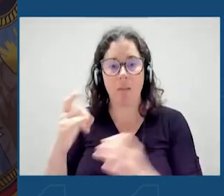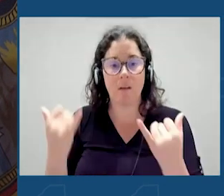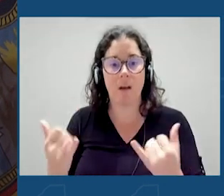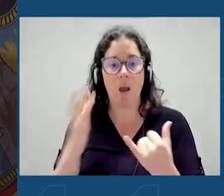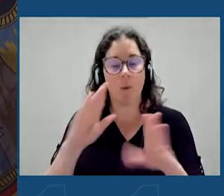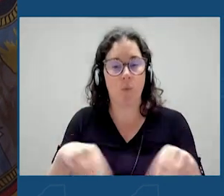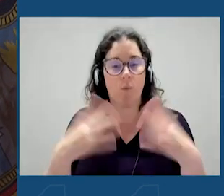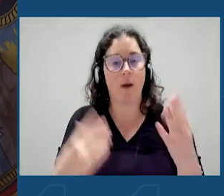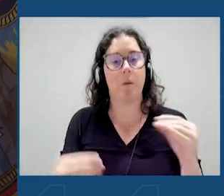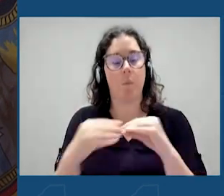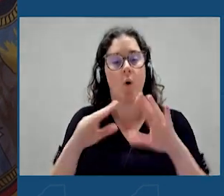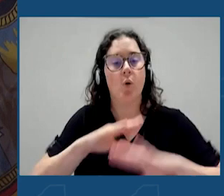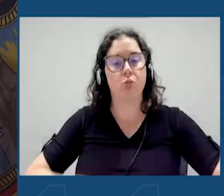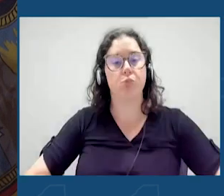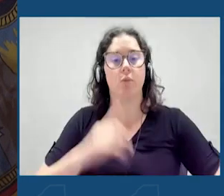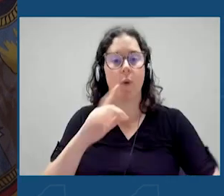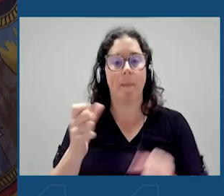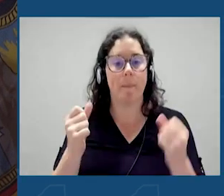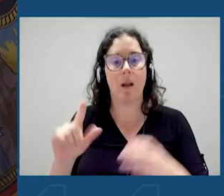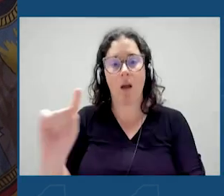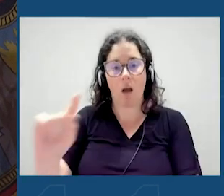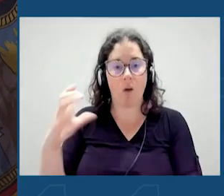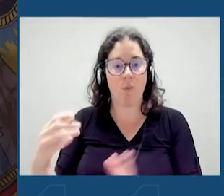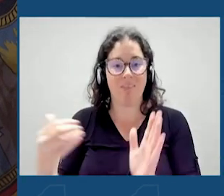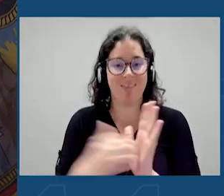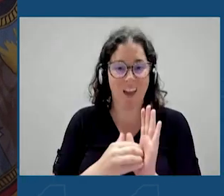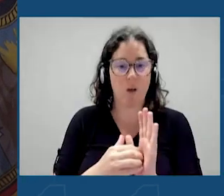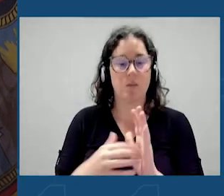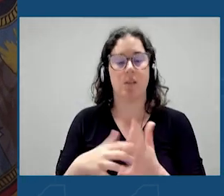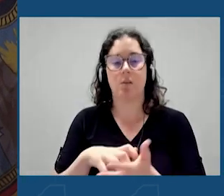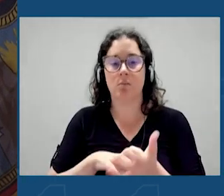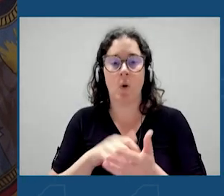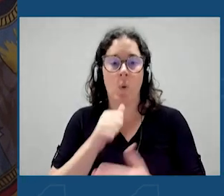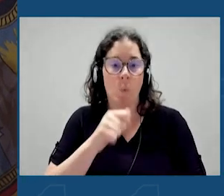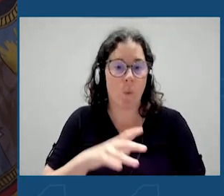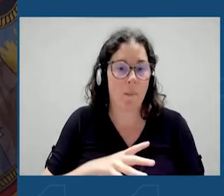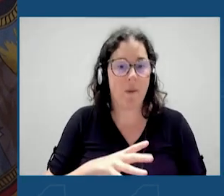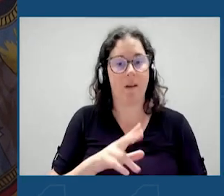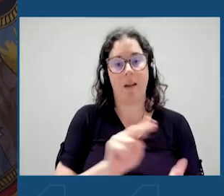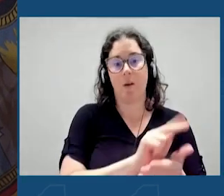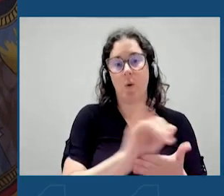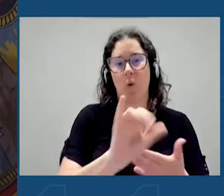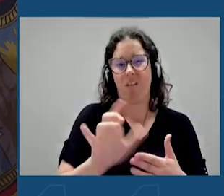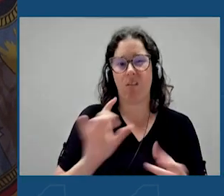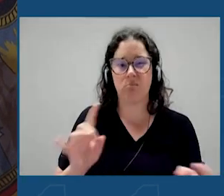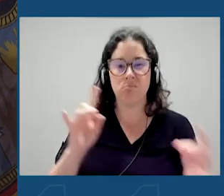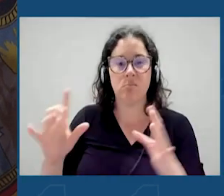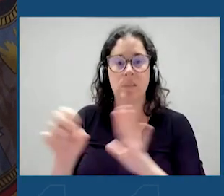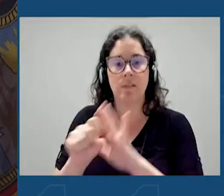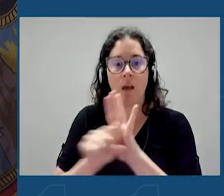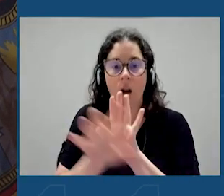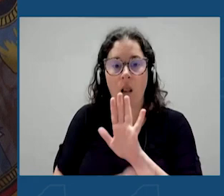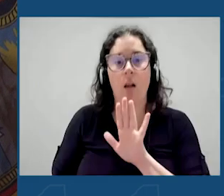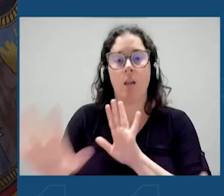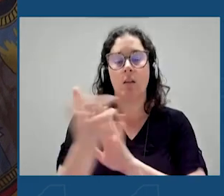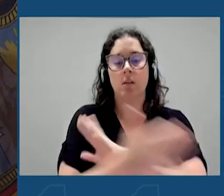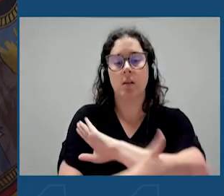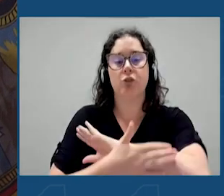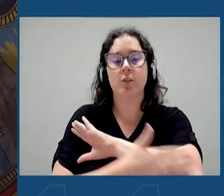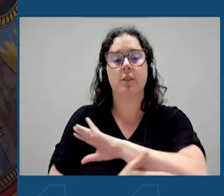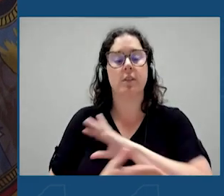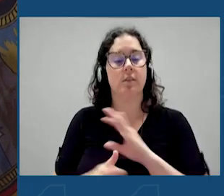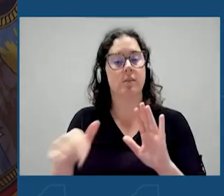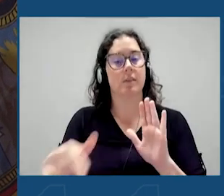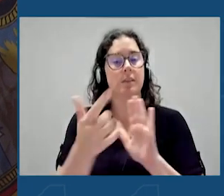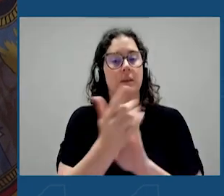relief to hundreds of thousands of vulnerable women in New York and hostile states throughout the country. This legislation will allow